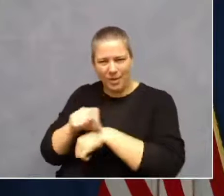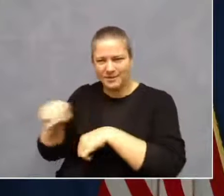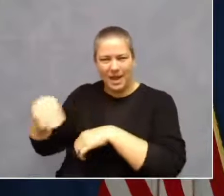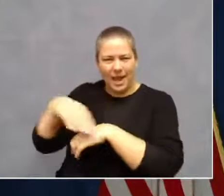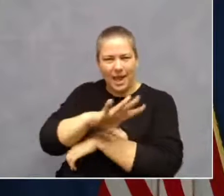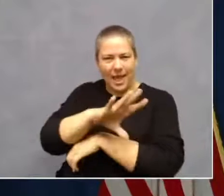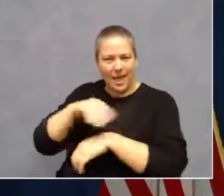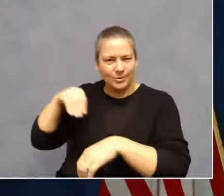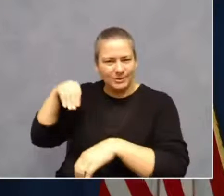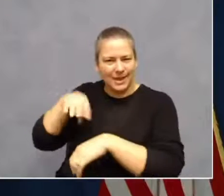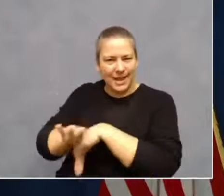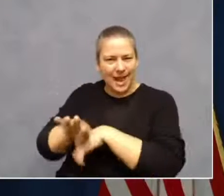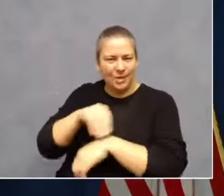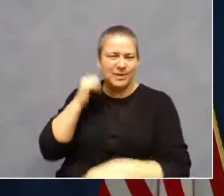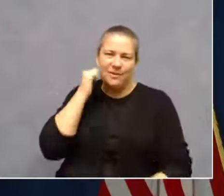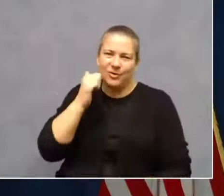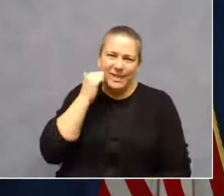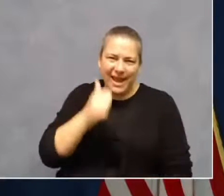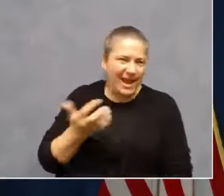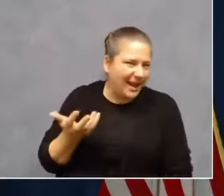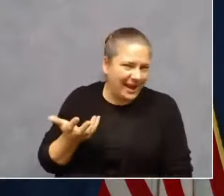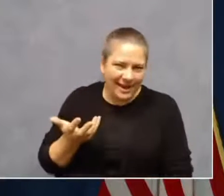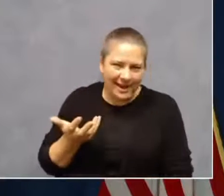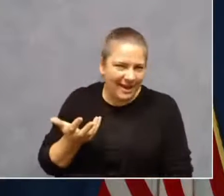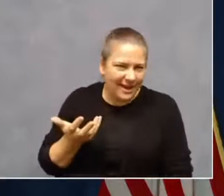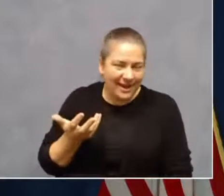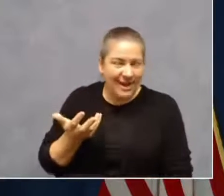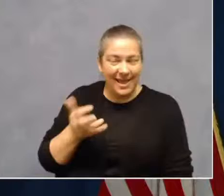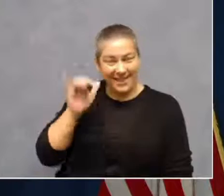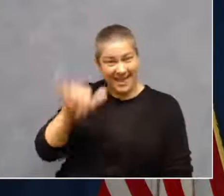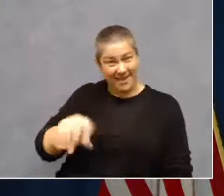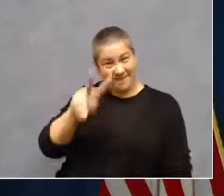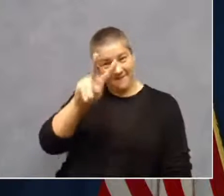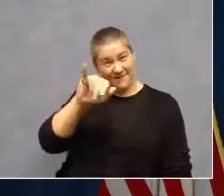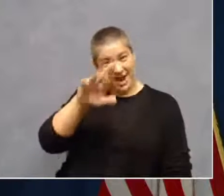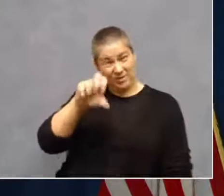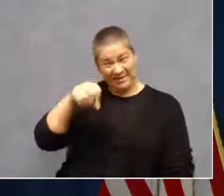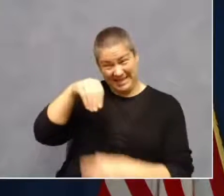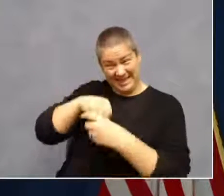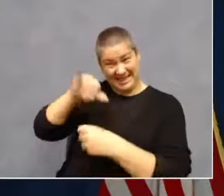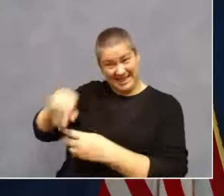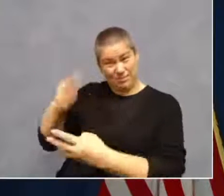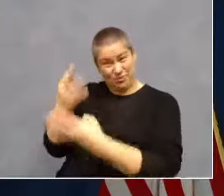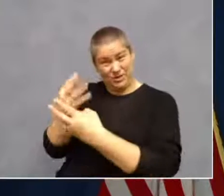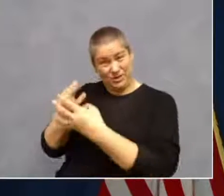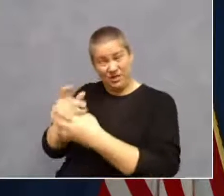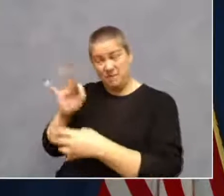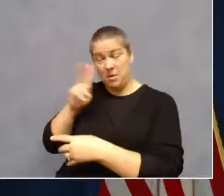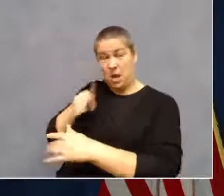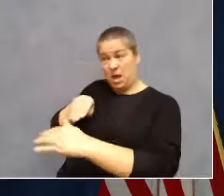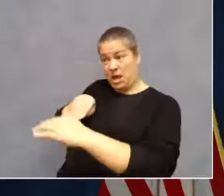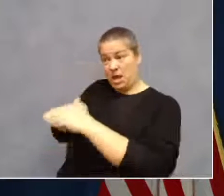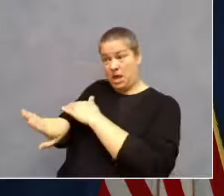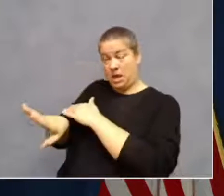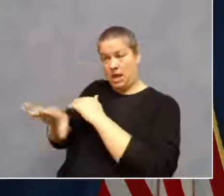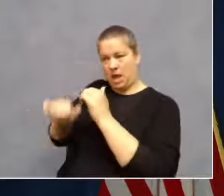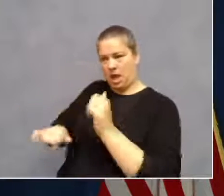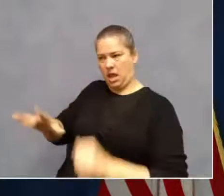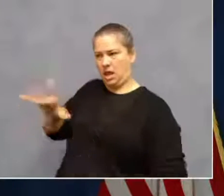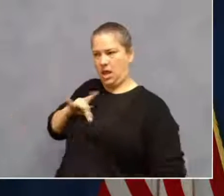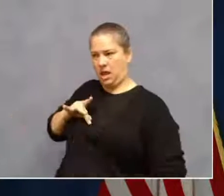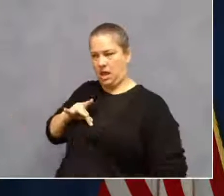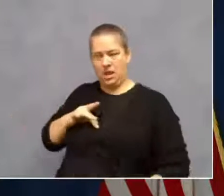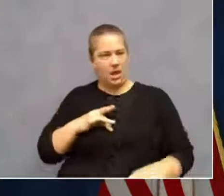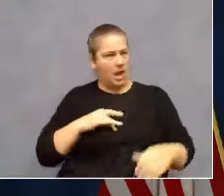a daily basis. And with that amount of virus in the facility, people coming in are getting it, and people are taking it out. And it means